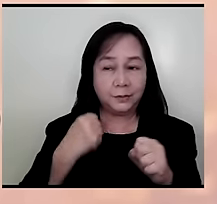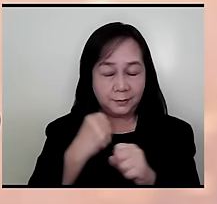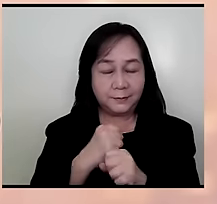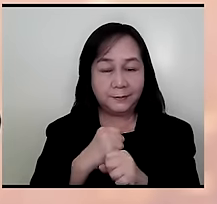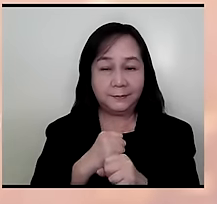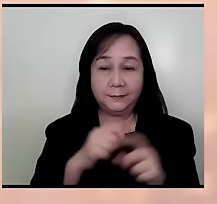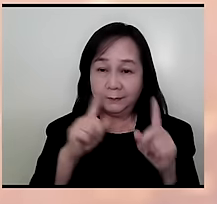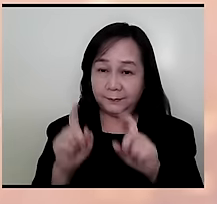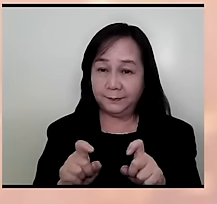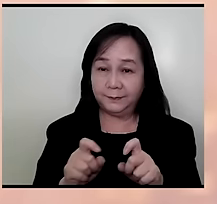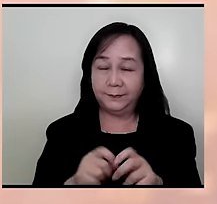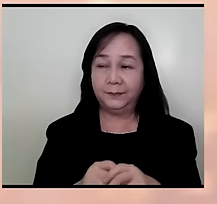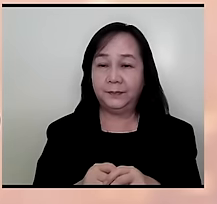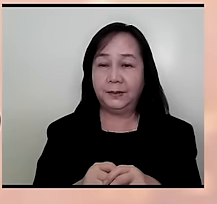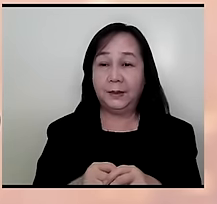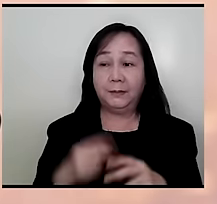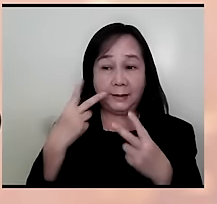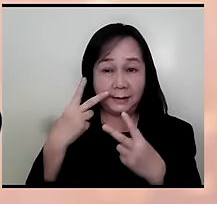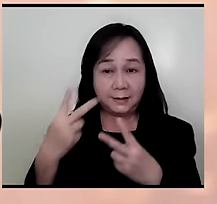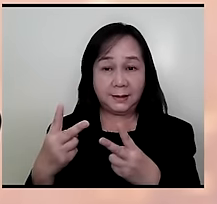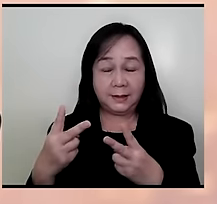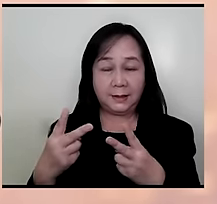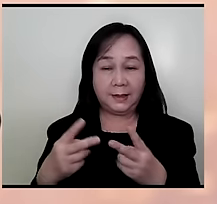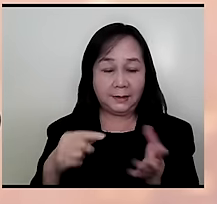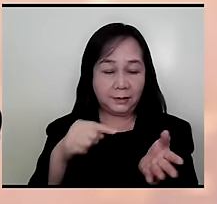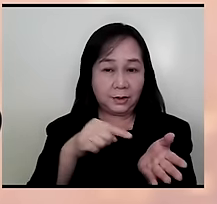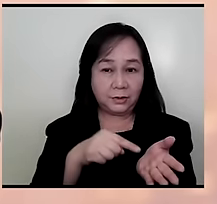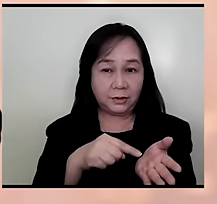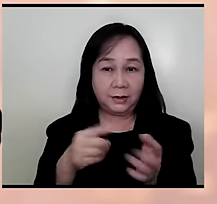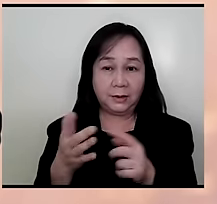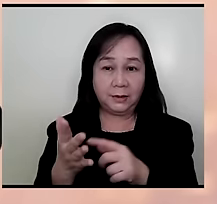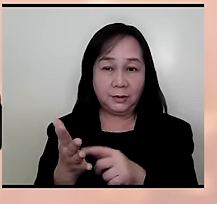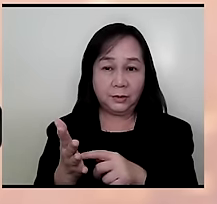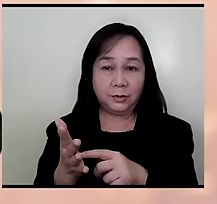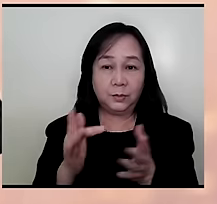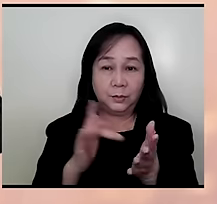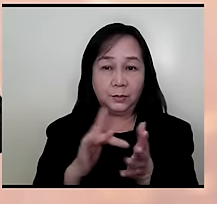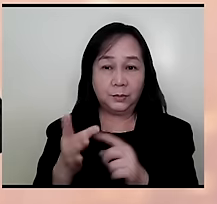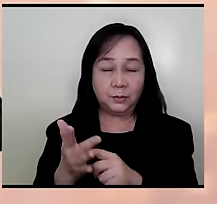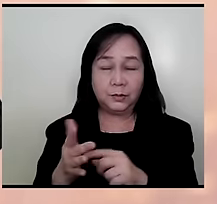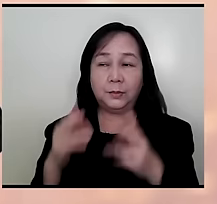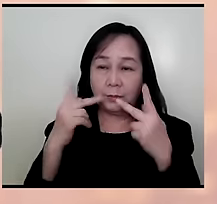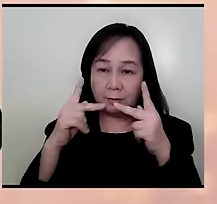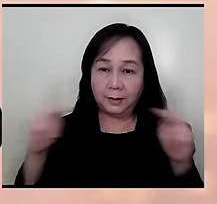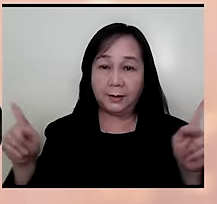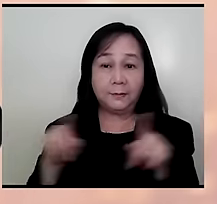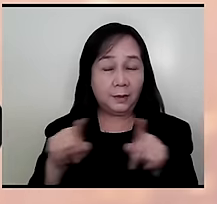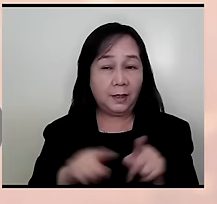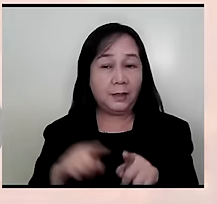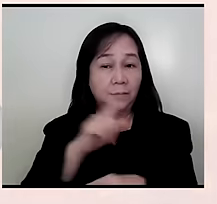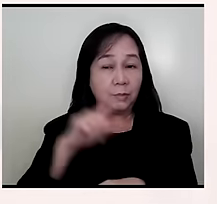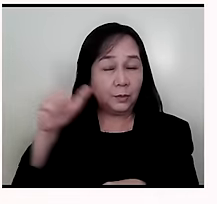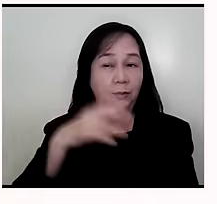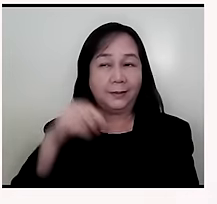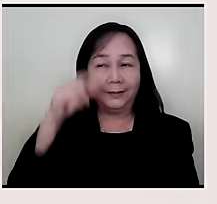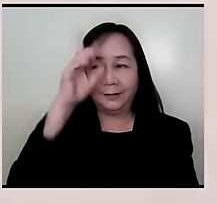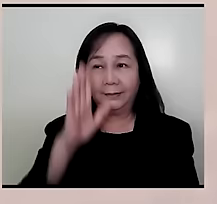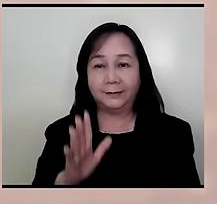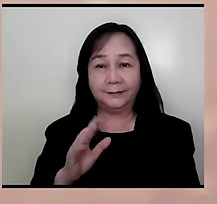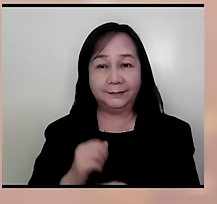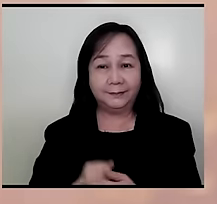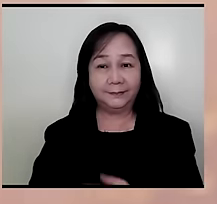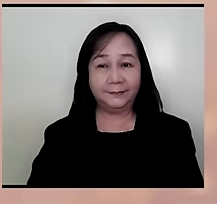seeing and touching His wounds, we can proclaim Him as Lord and God.